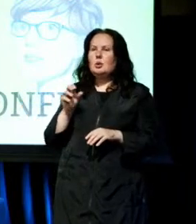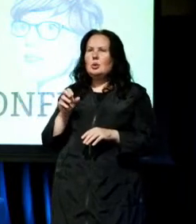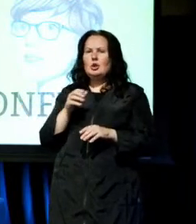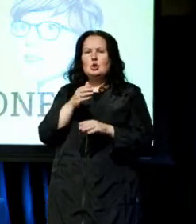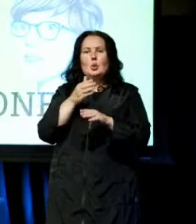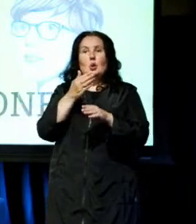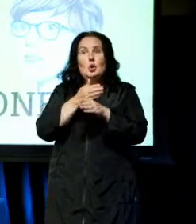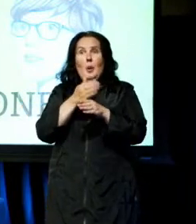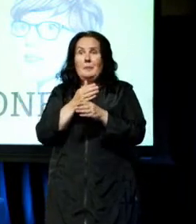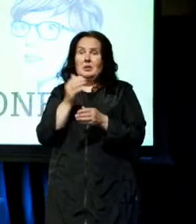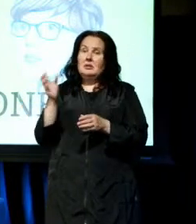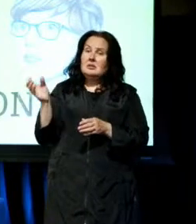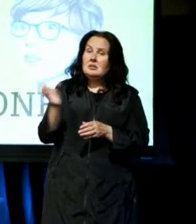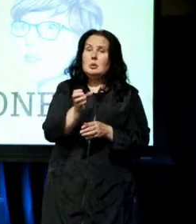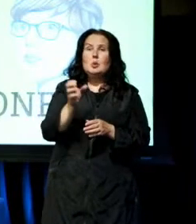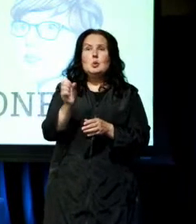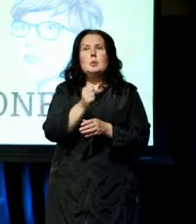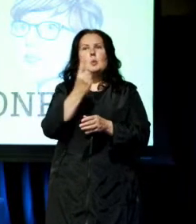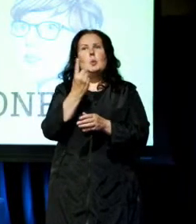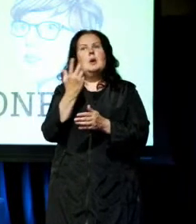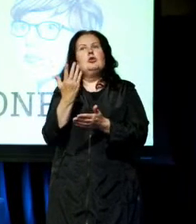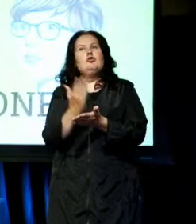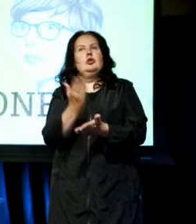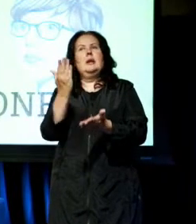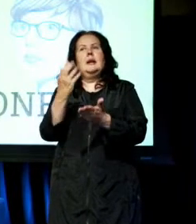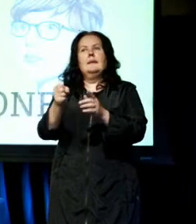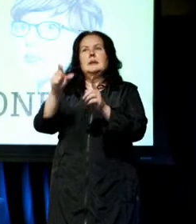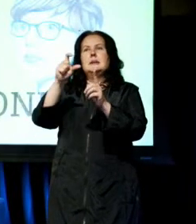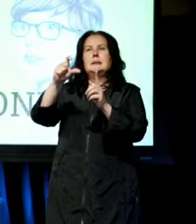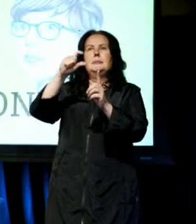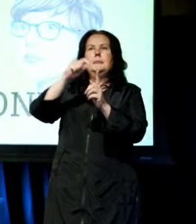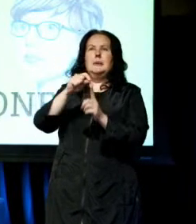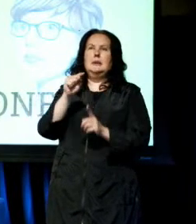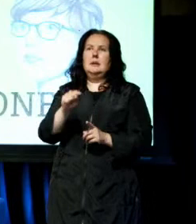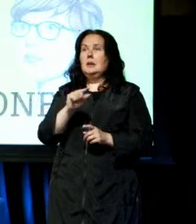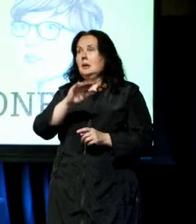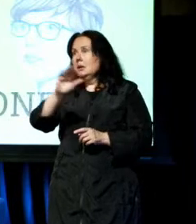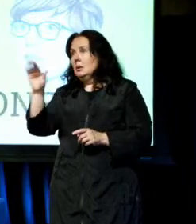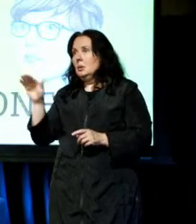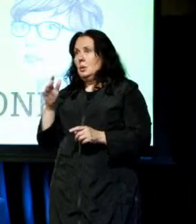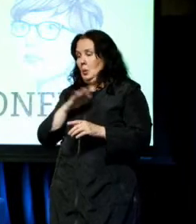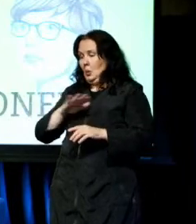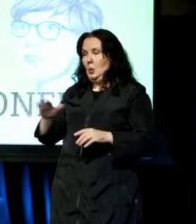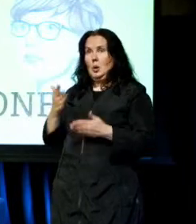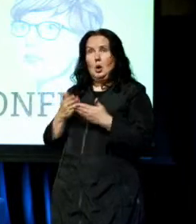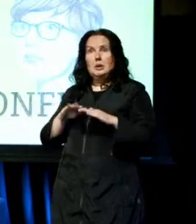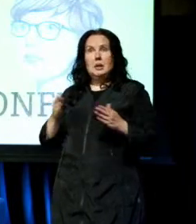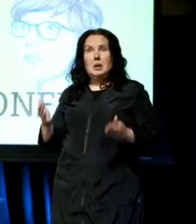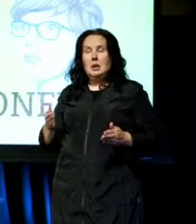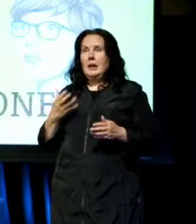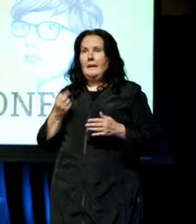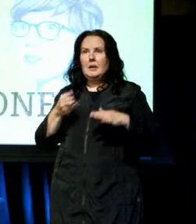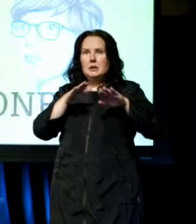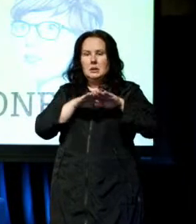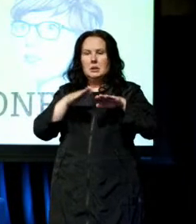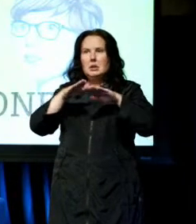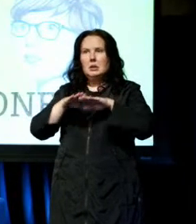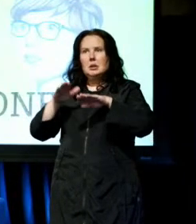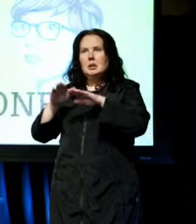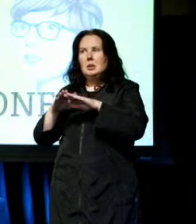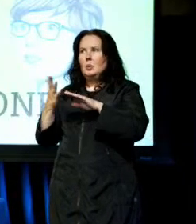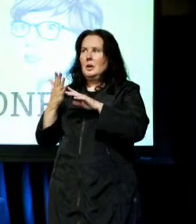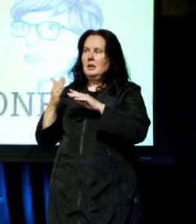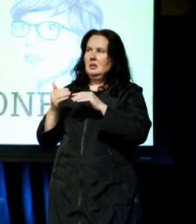from someone with cerebral palsy. And all of us here sitting on the stage have multiple intersections of